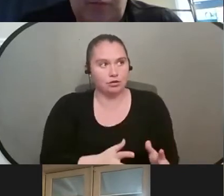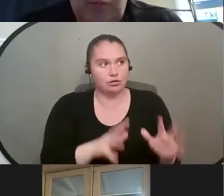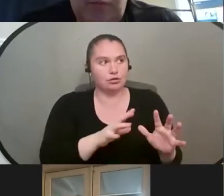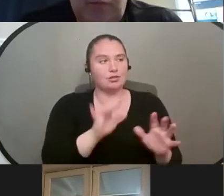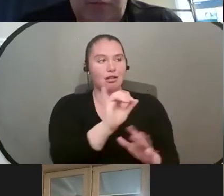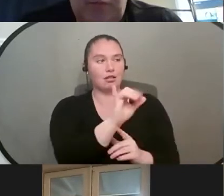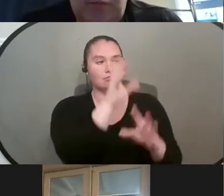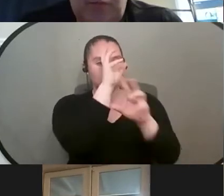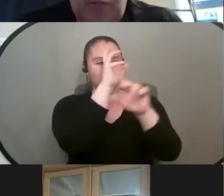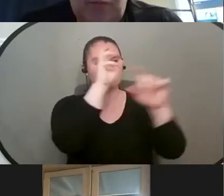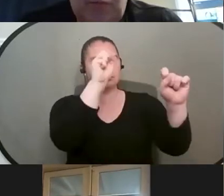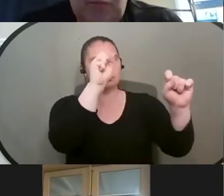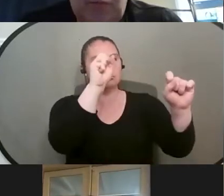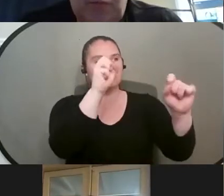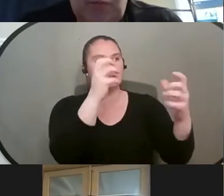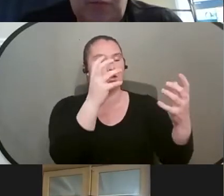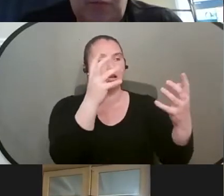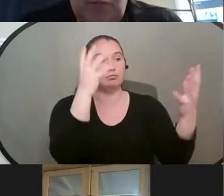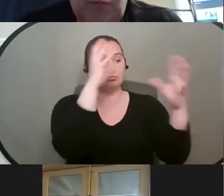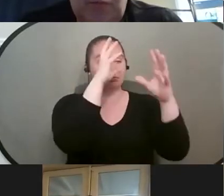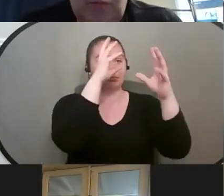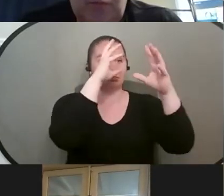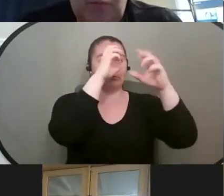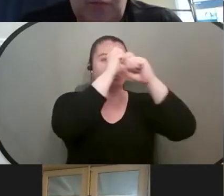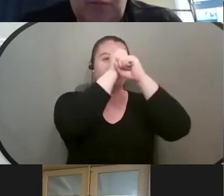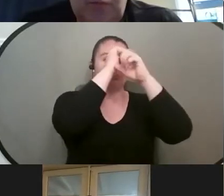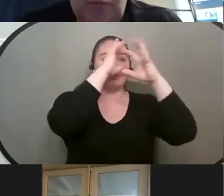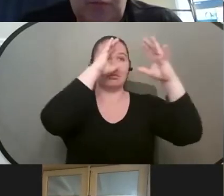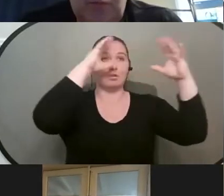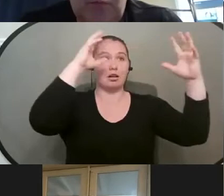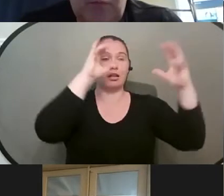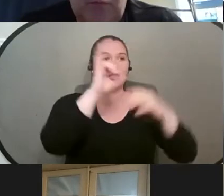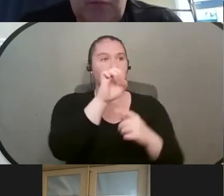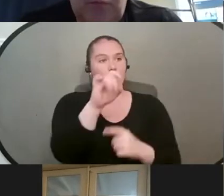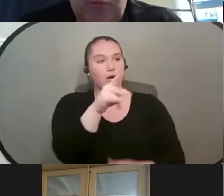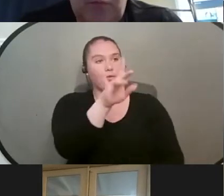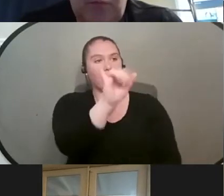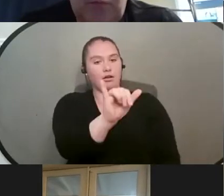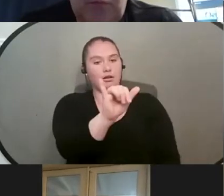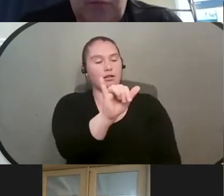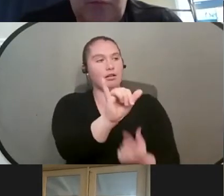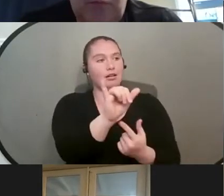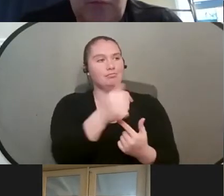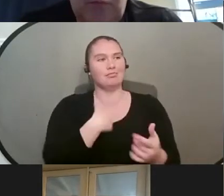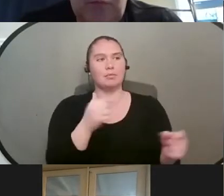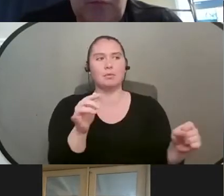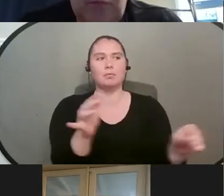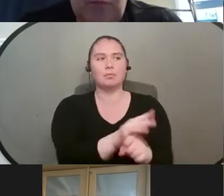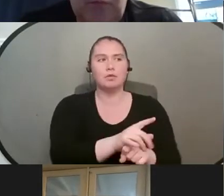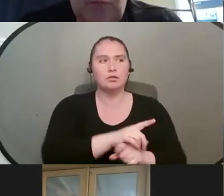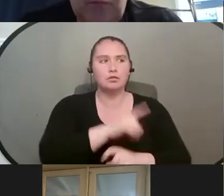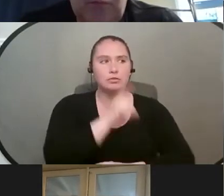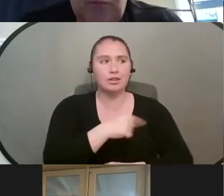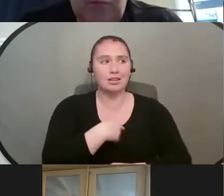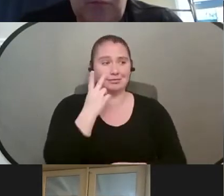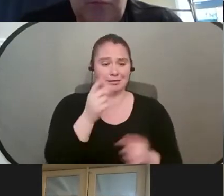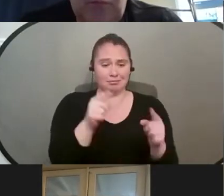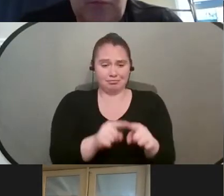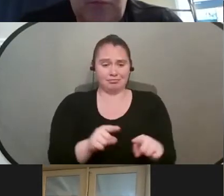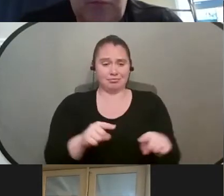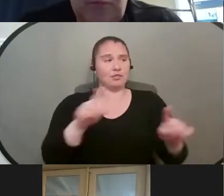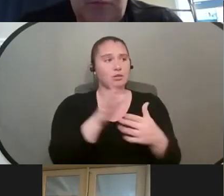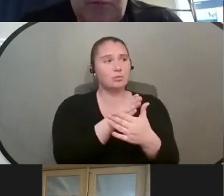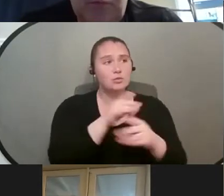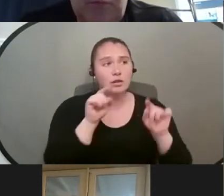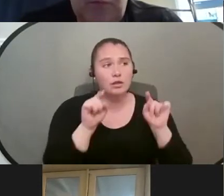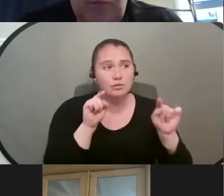excellence includes equity. To me, equity is a piece of that academic excellence. I'm not totally sure I see the distinction between the two of those.